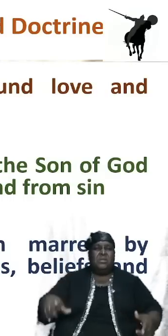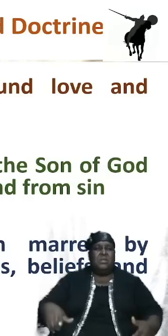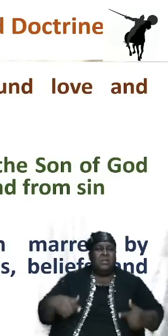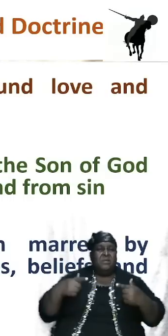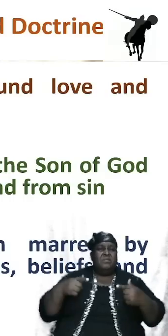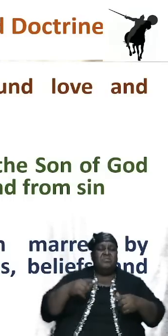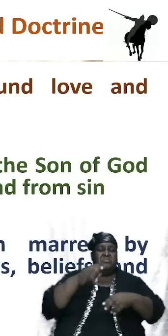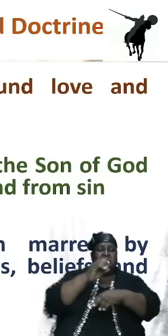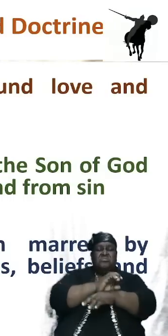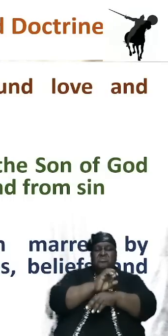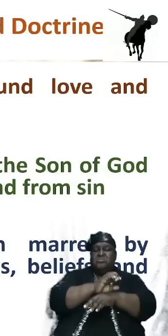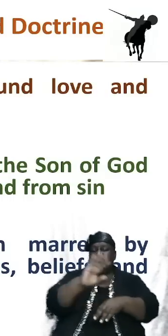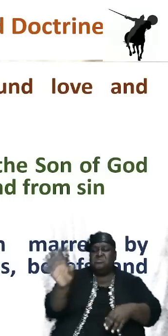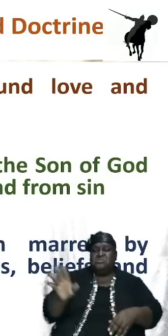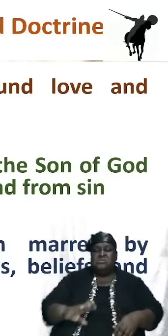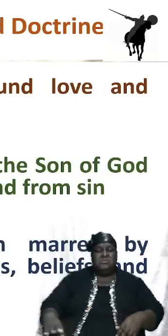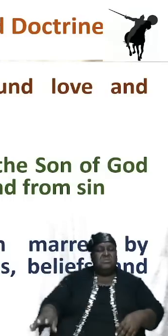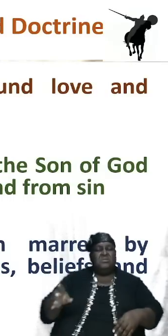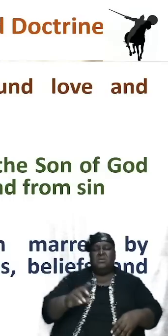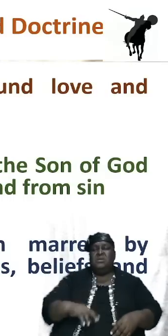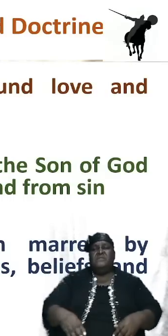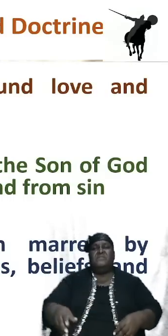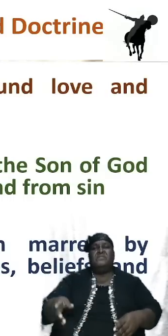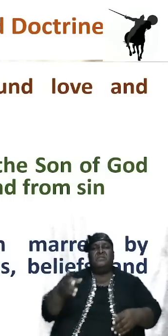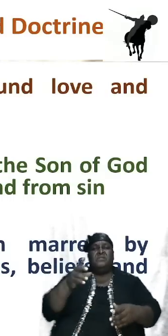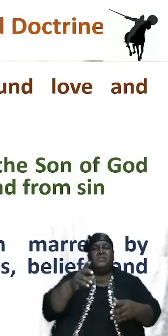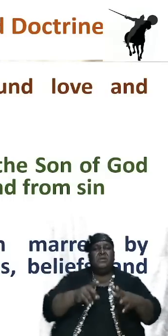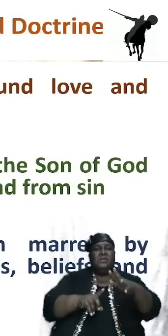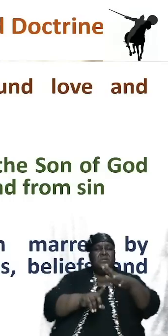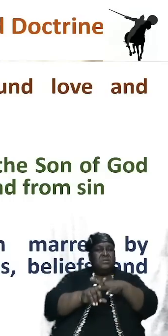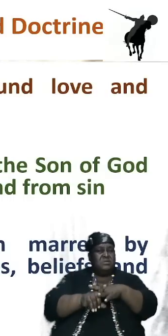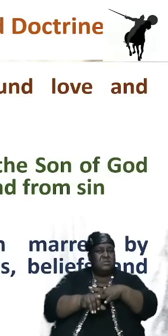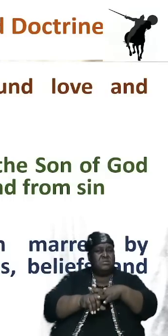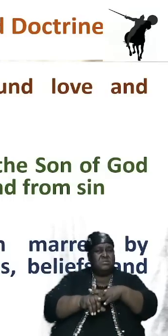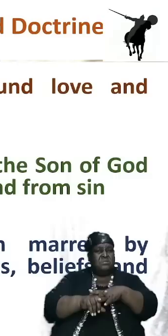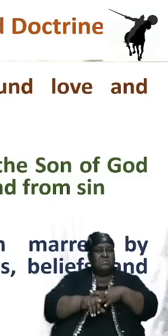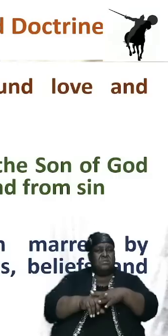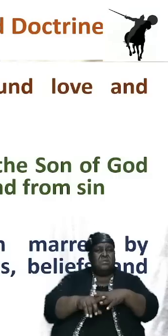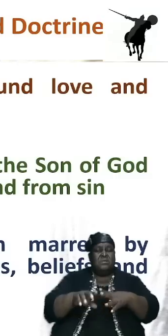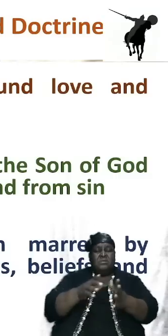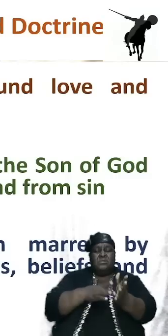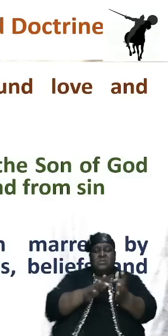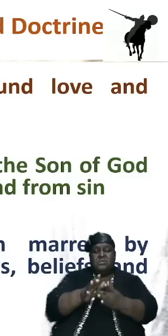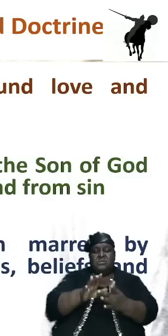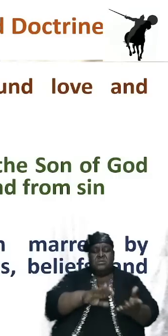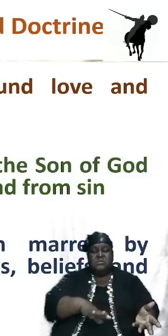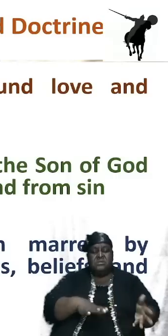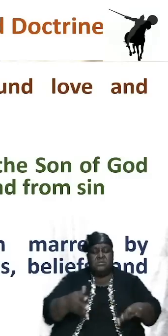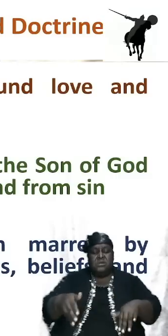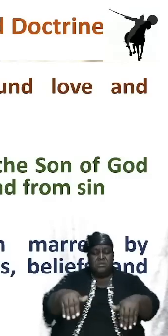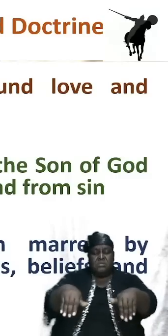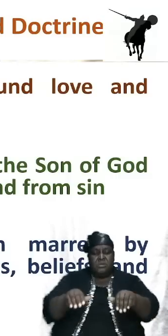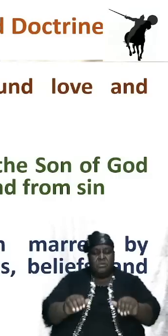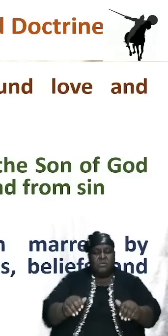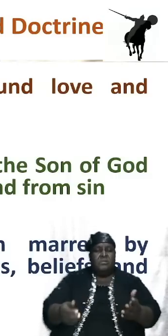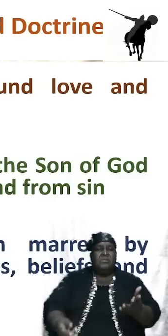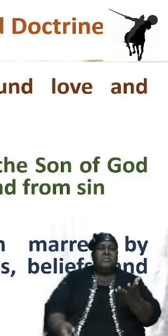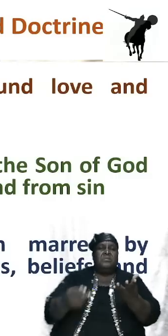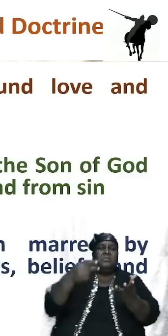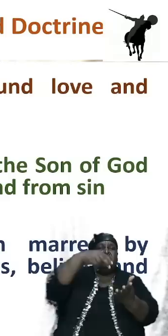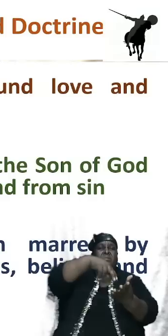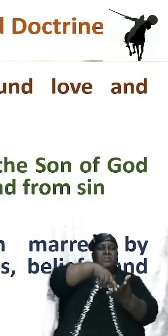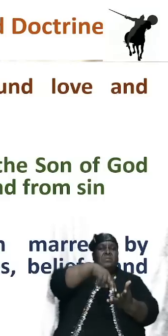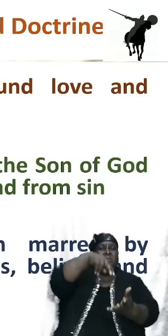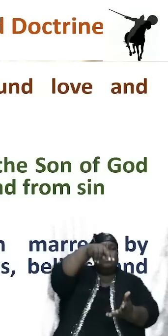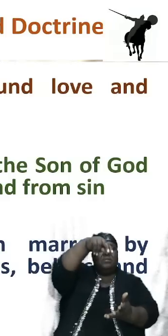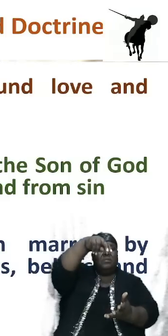not exist before Jesus' time. Amen. Jesus had to die, had to be buried, had to be resurrected. And as I taught us last week, that he